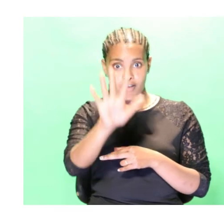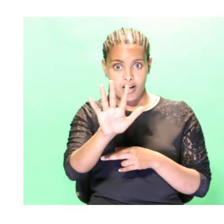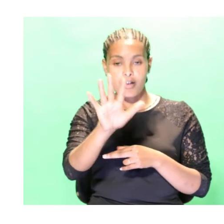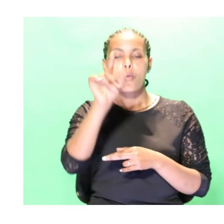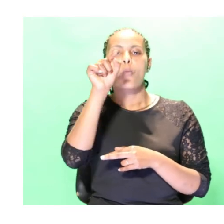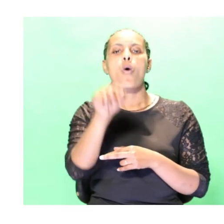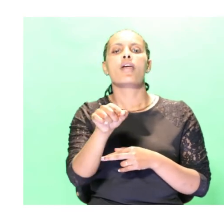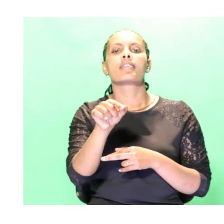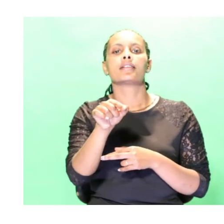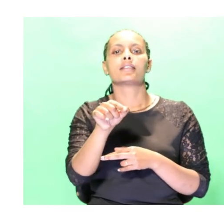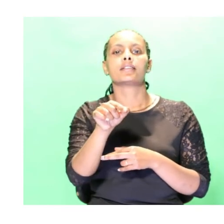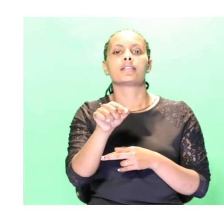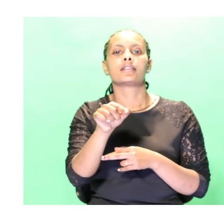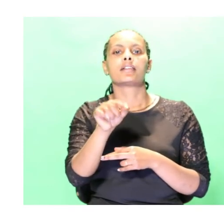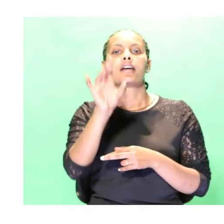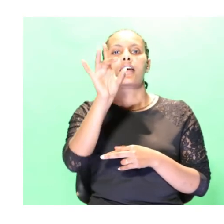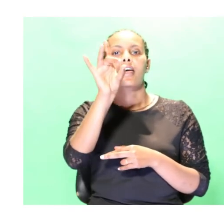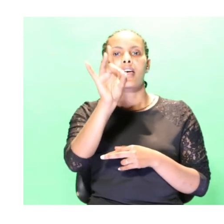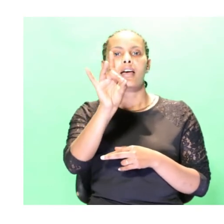45.80.